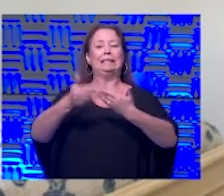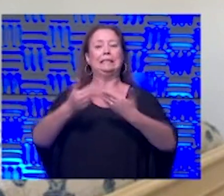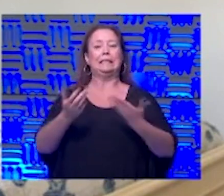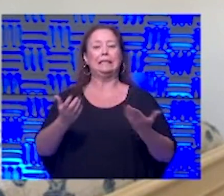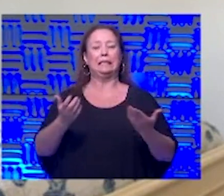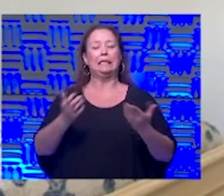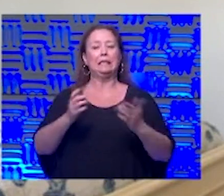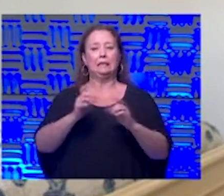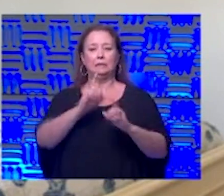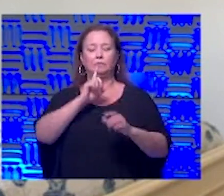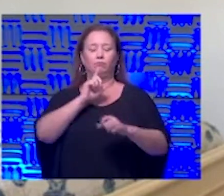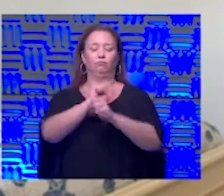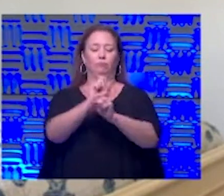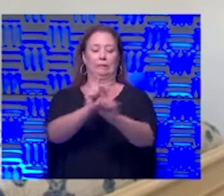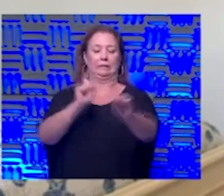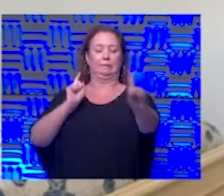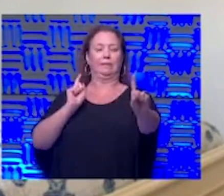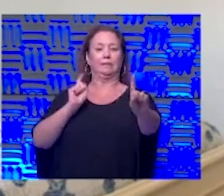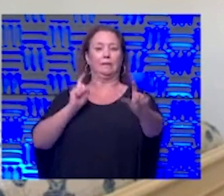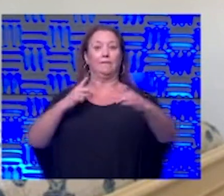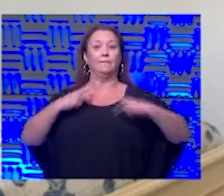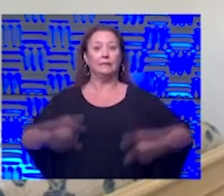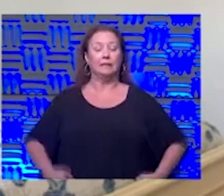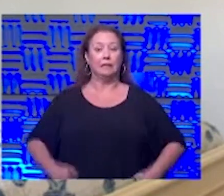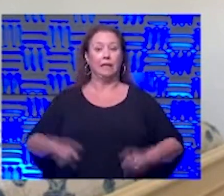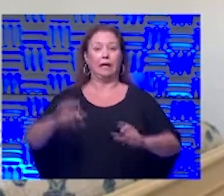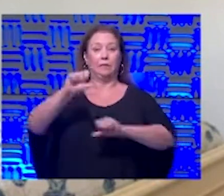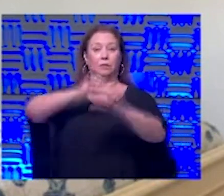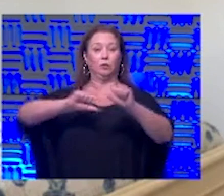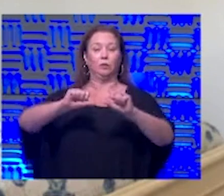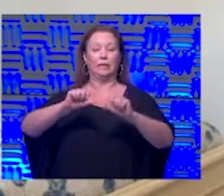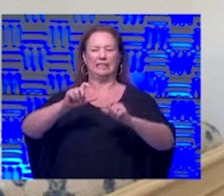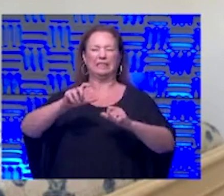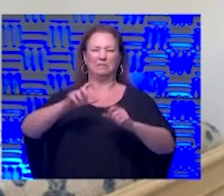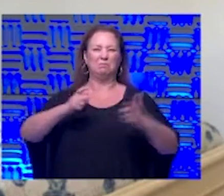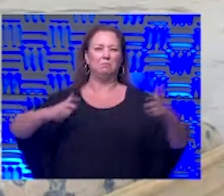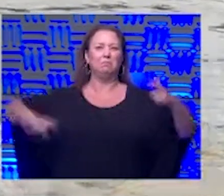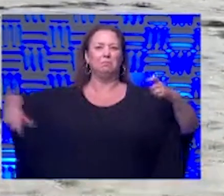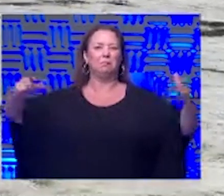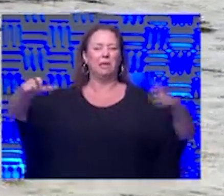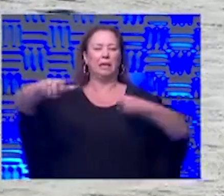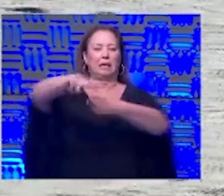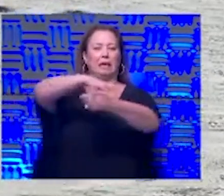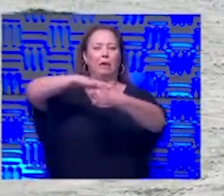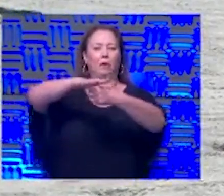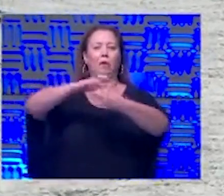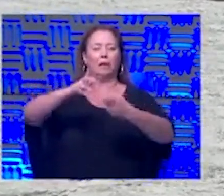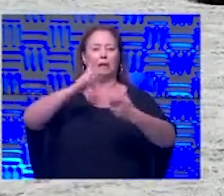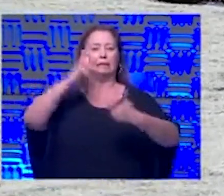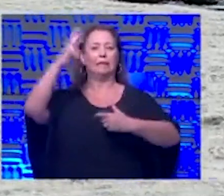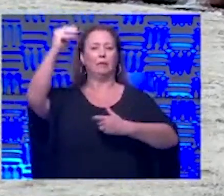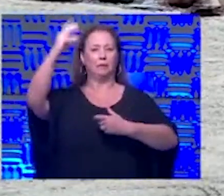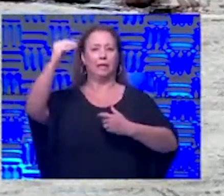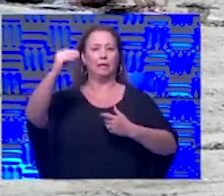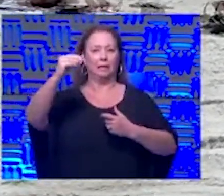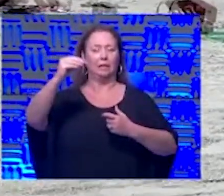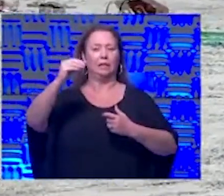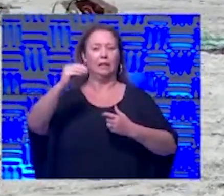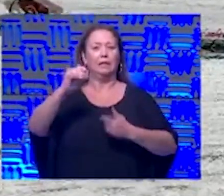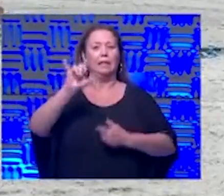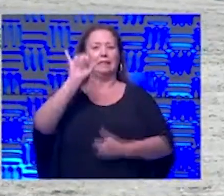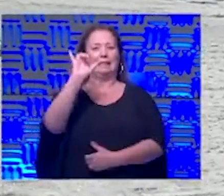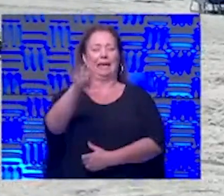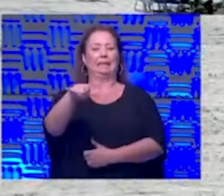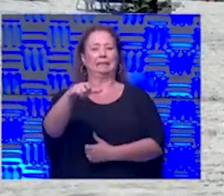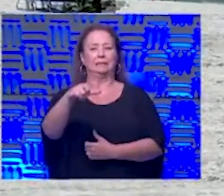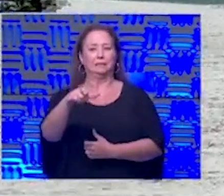be physically and socially distanced at the beach. Obviously, it's a large area. It's not confined. It is outdoors. That is something that we